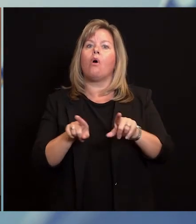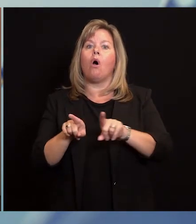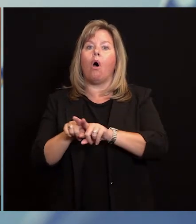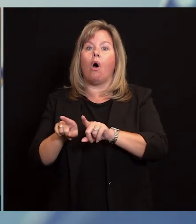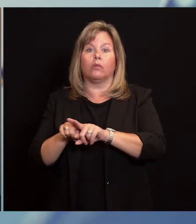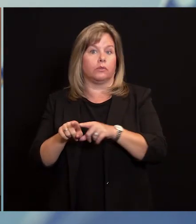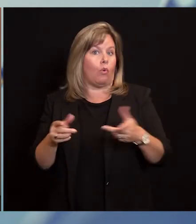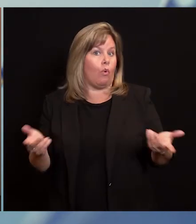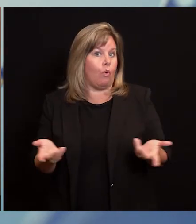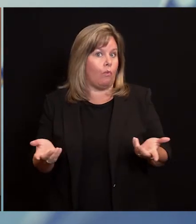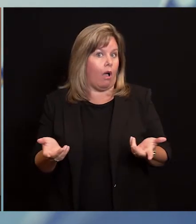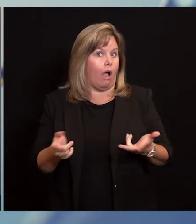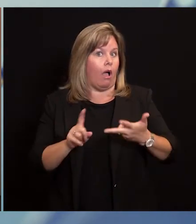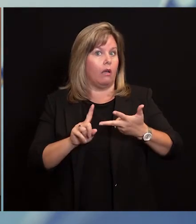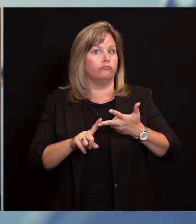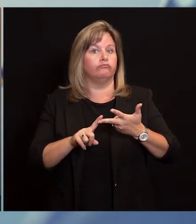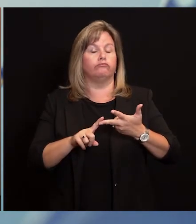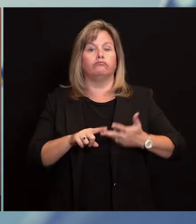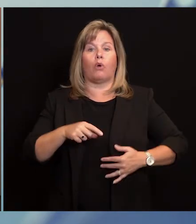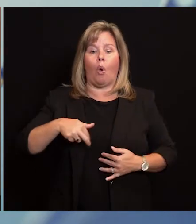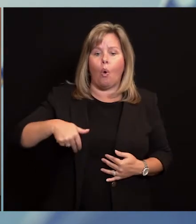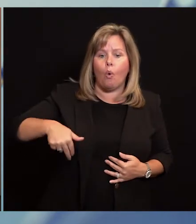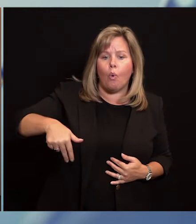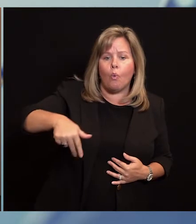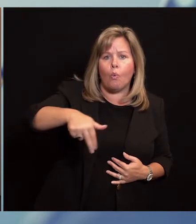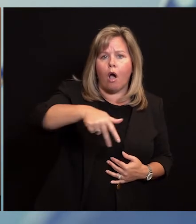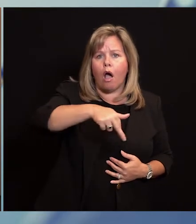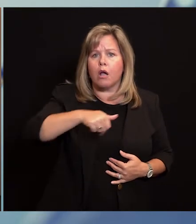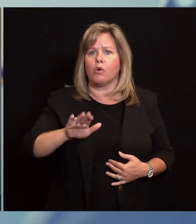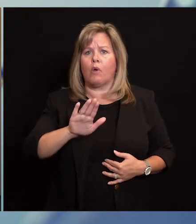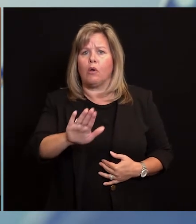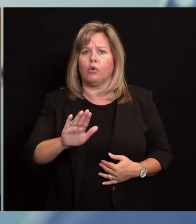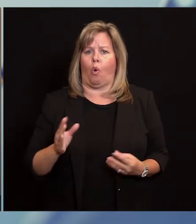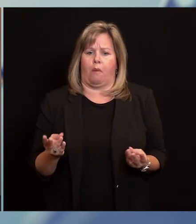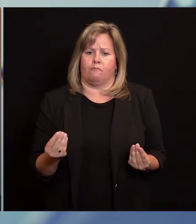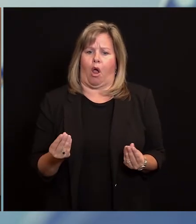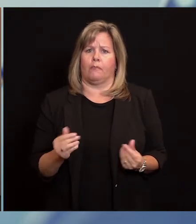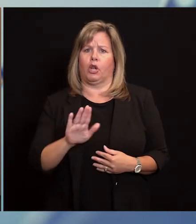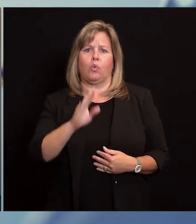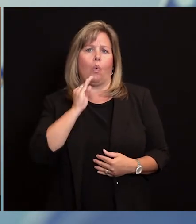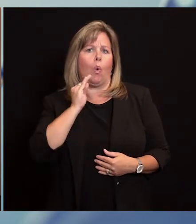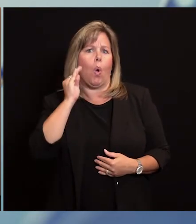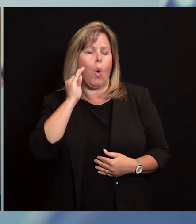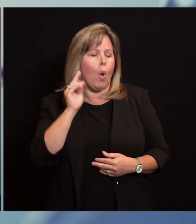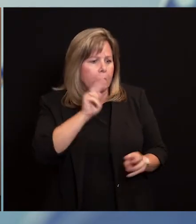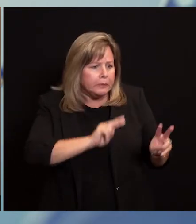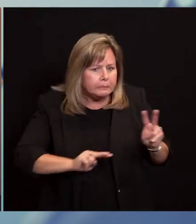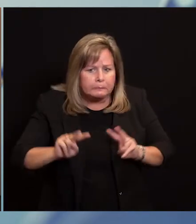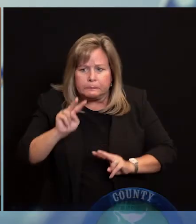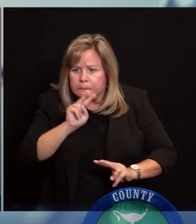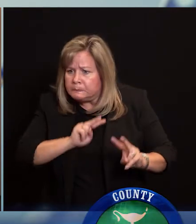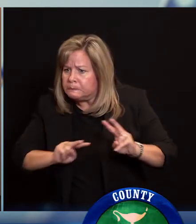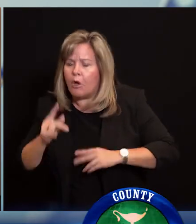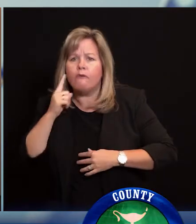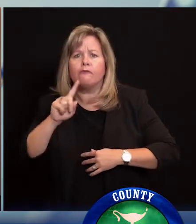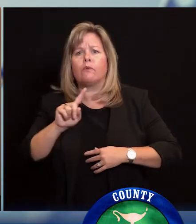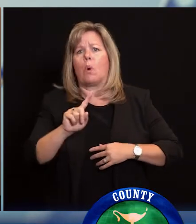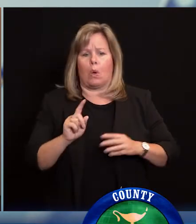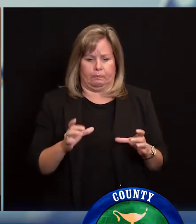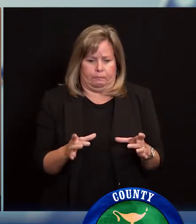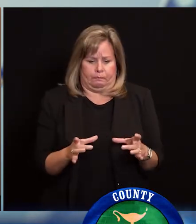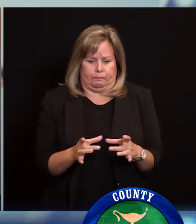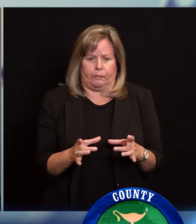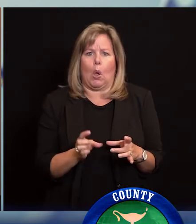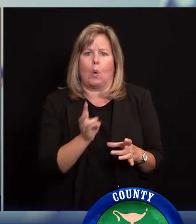outside. And then take a walk around your property and look for small containers of water. Little things